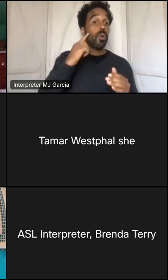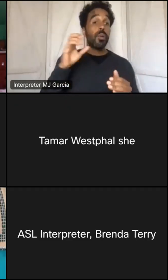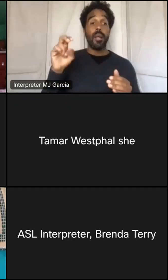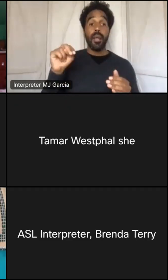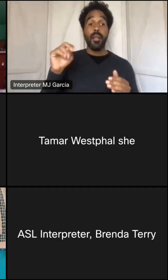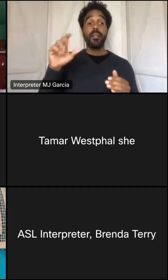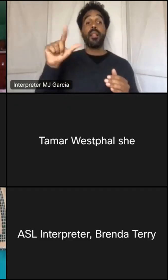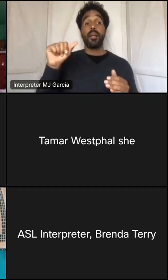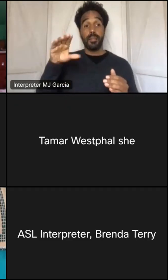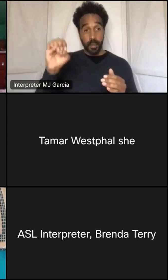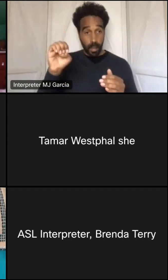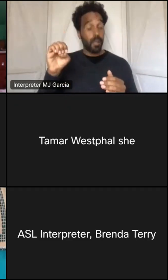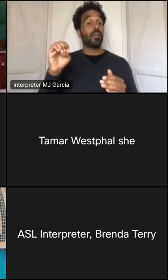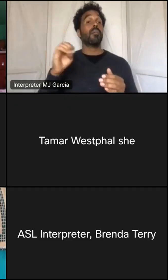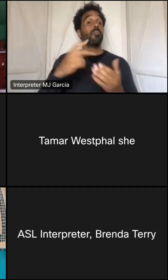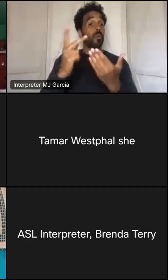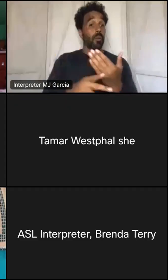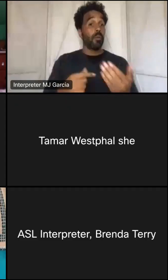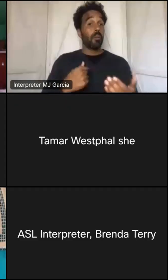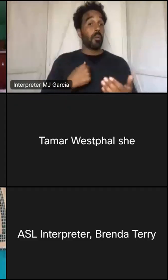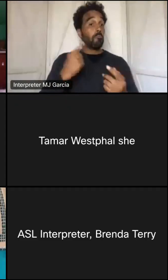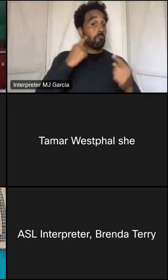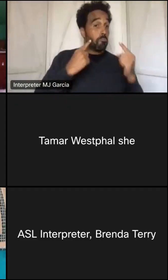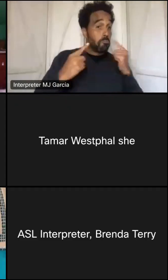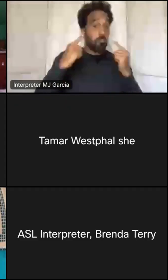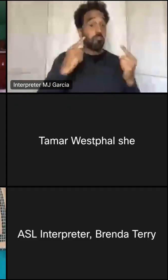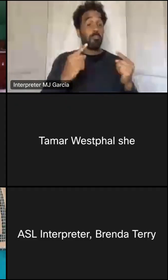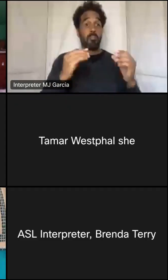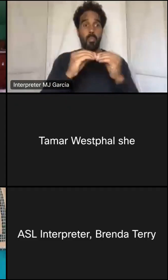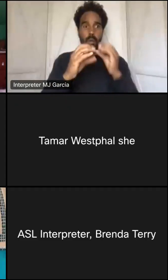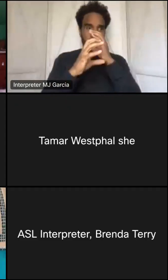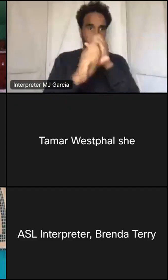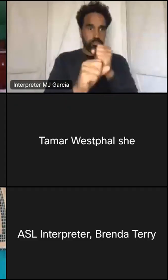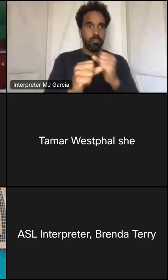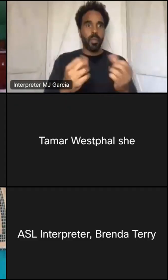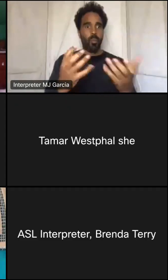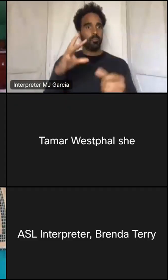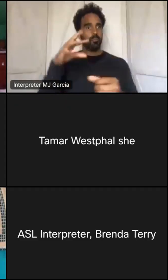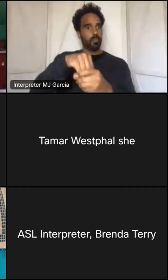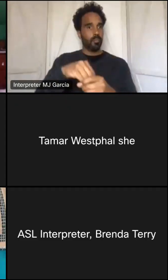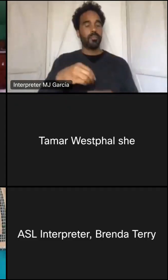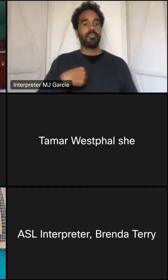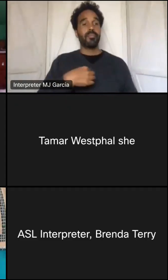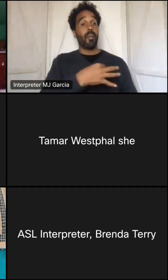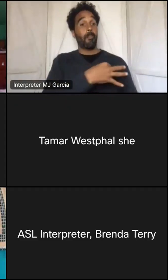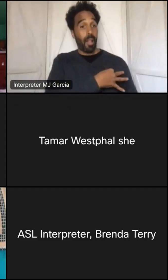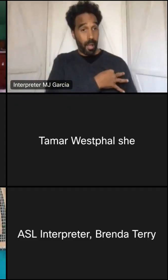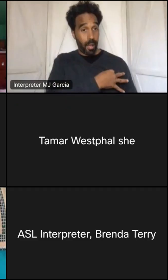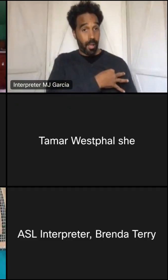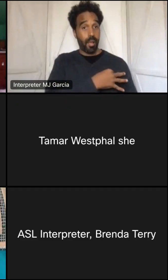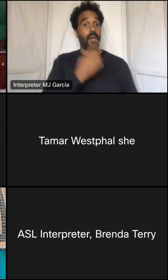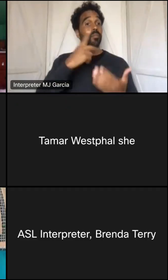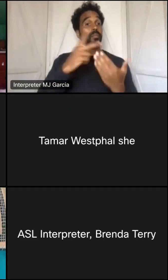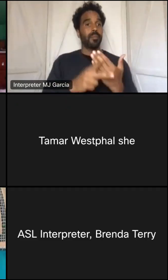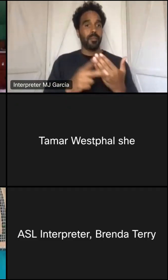when I started learning more about the programs, I was just very interested on being a part of Enlace. I applied, and I was